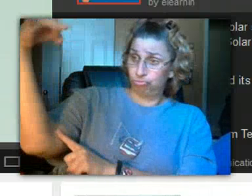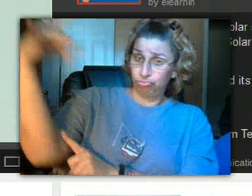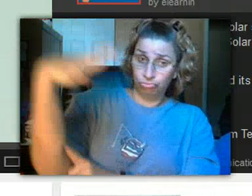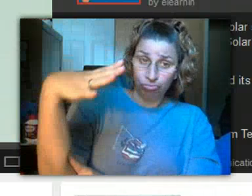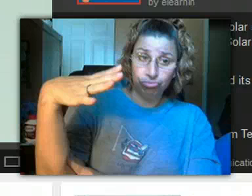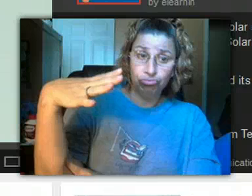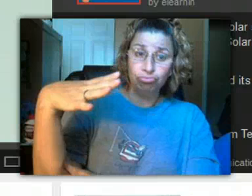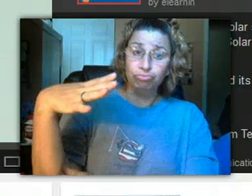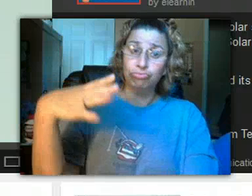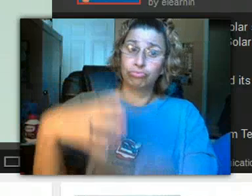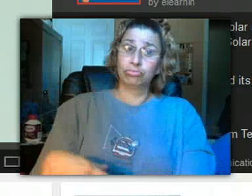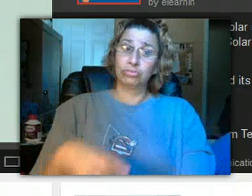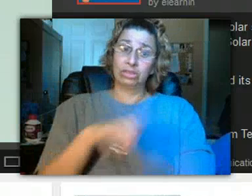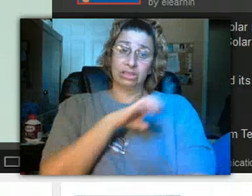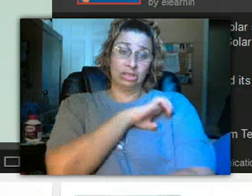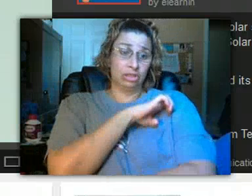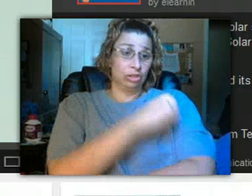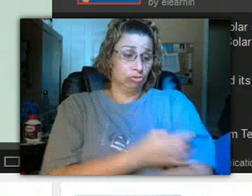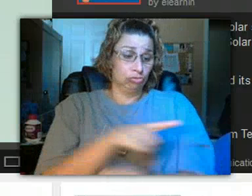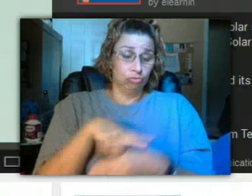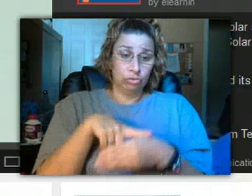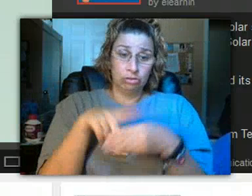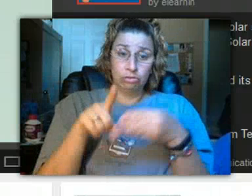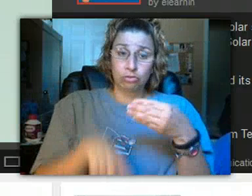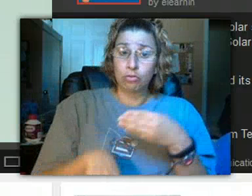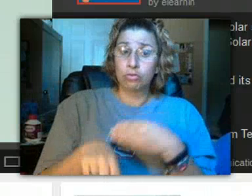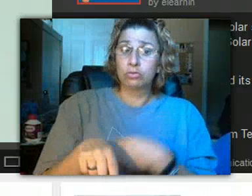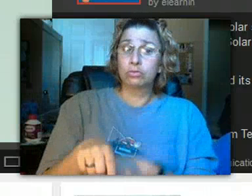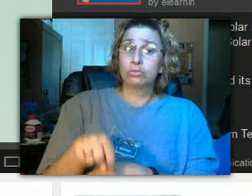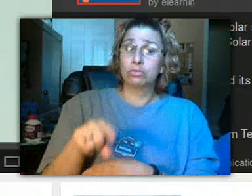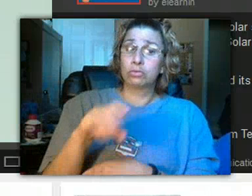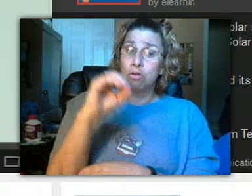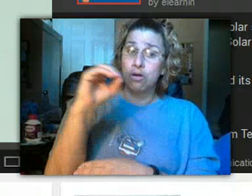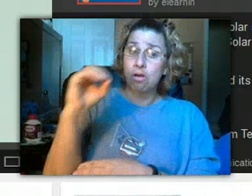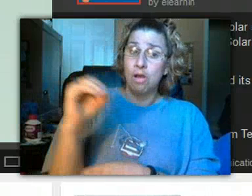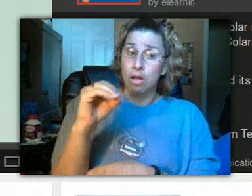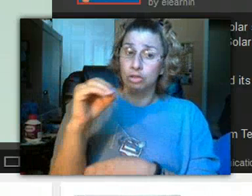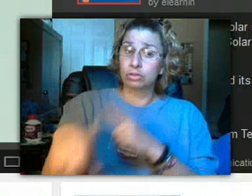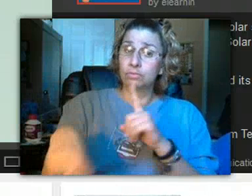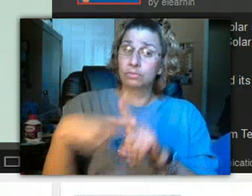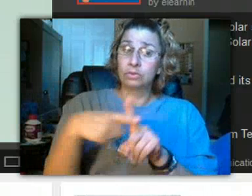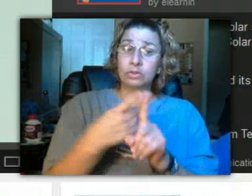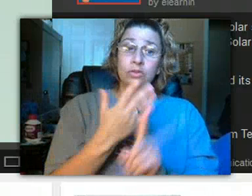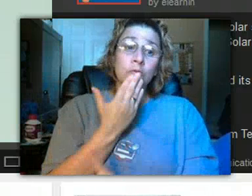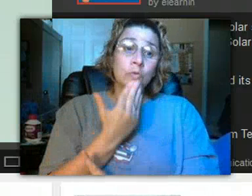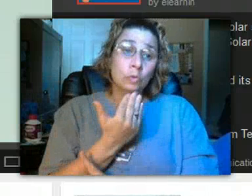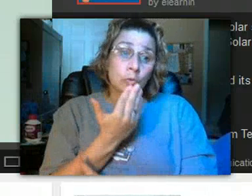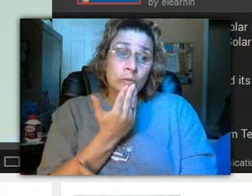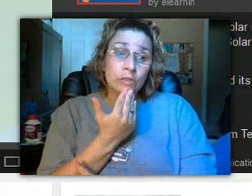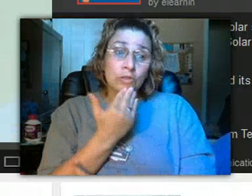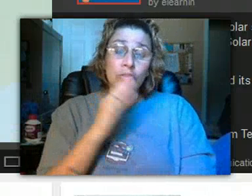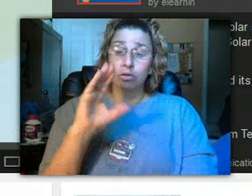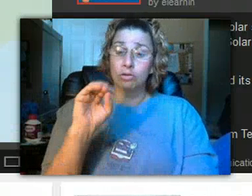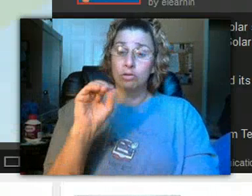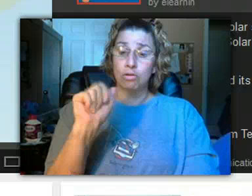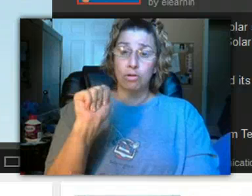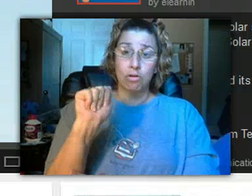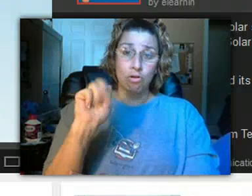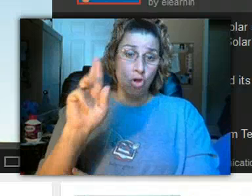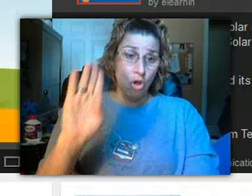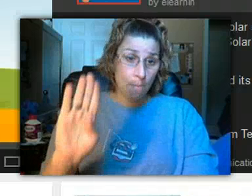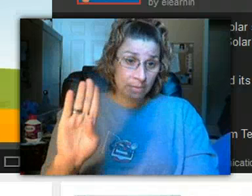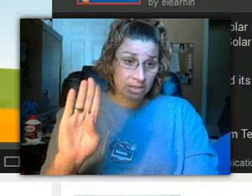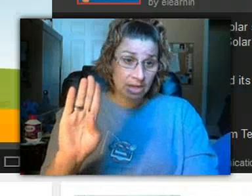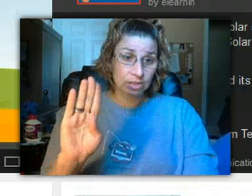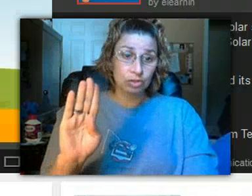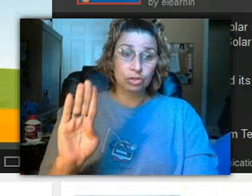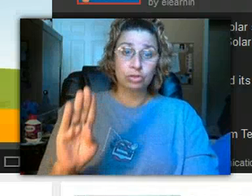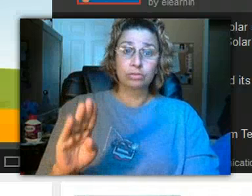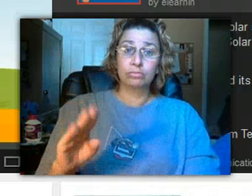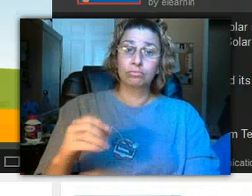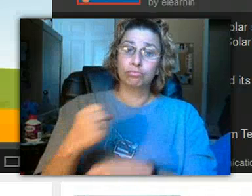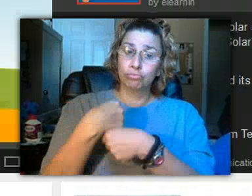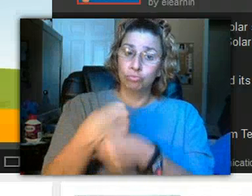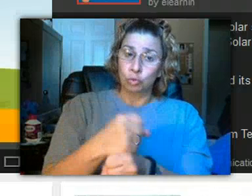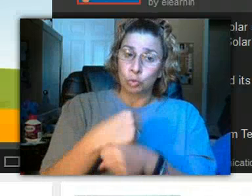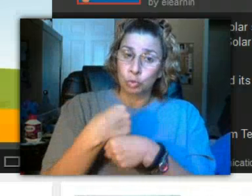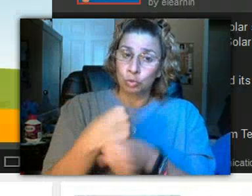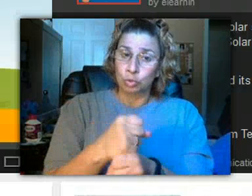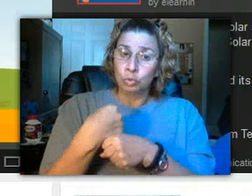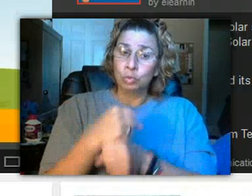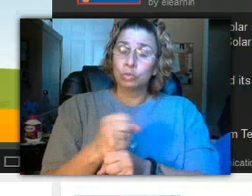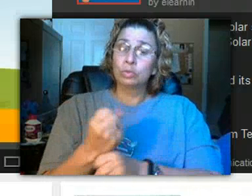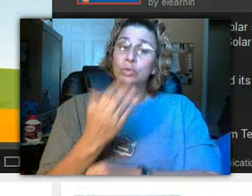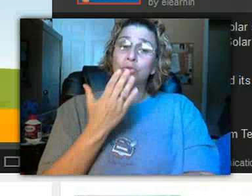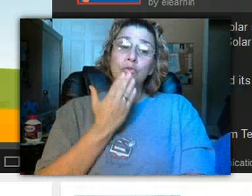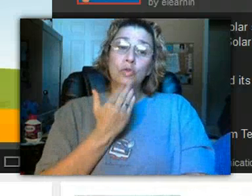light energy results in oxygen plus glucose or carbohydrates. The products formed are glucose